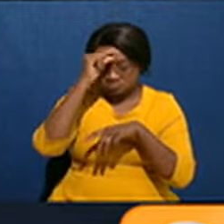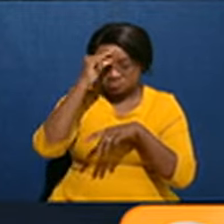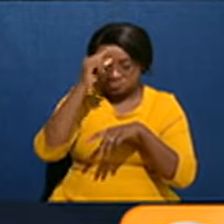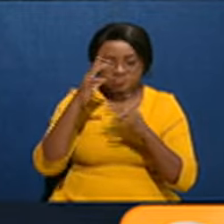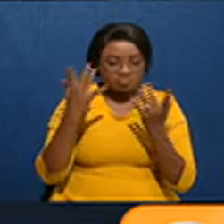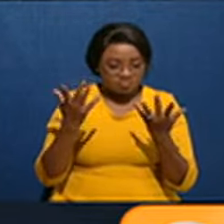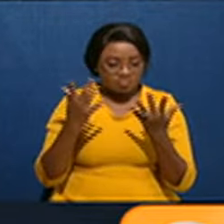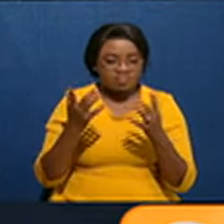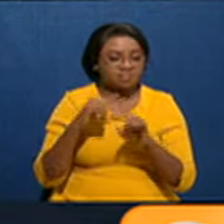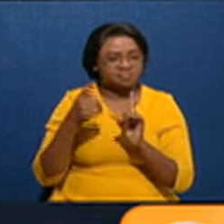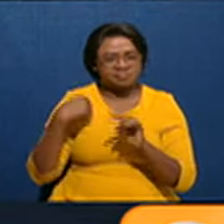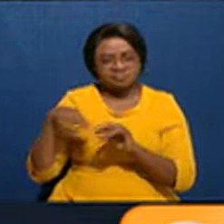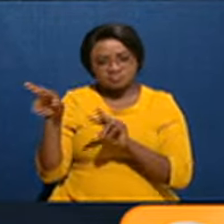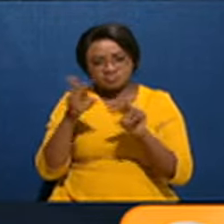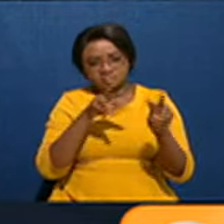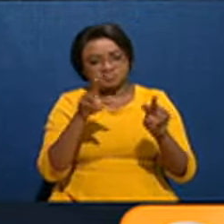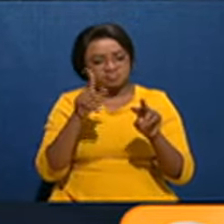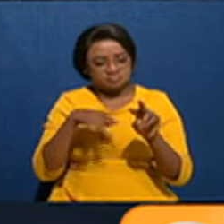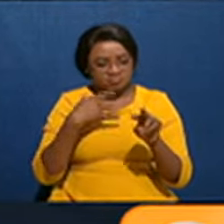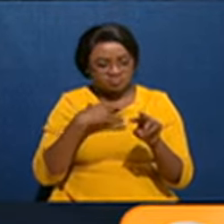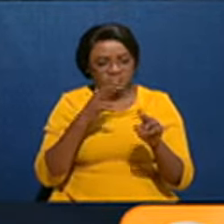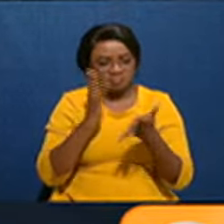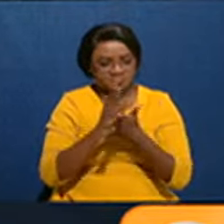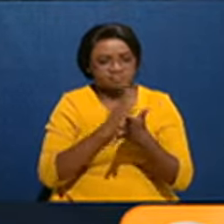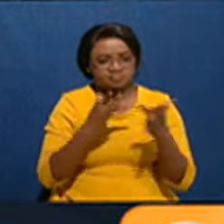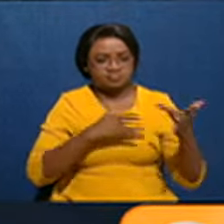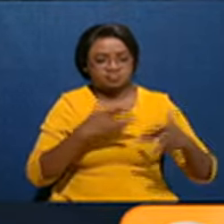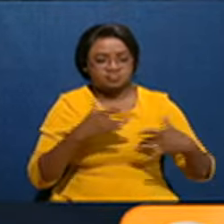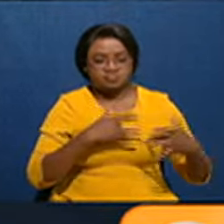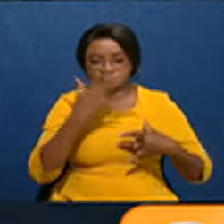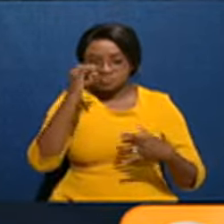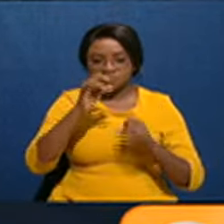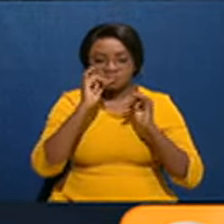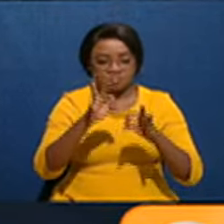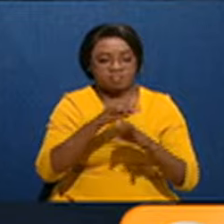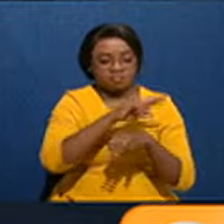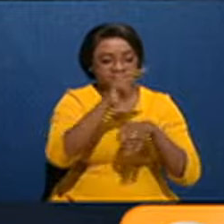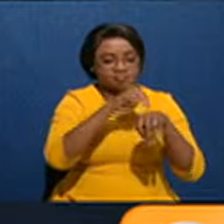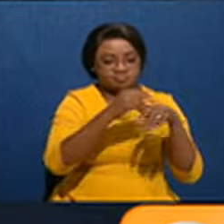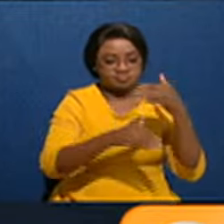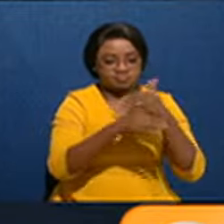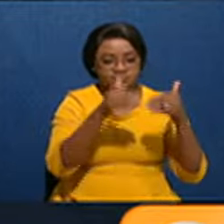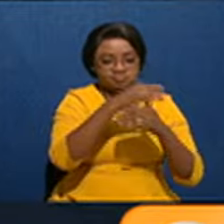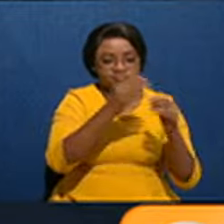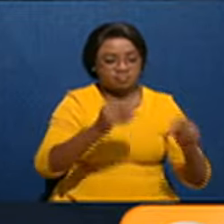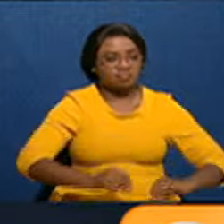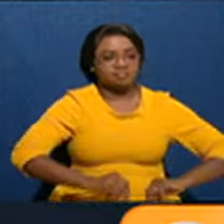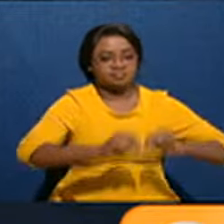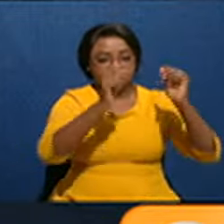concerning, is it, when, for example, the National Building Inspectorate covered